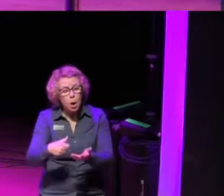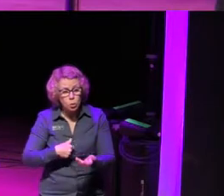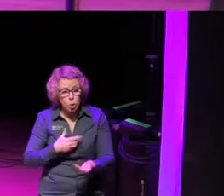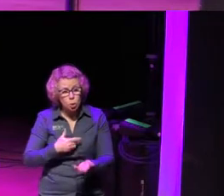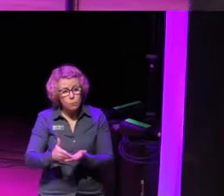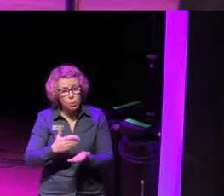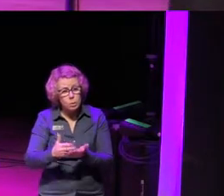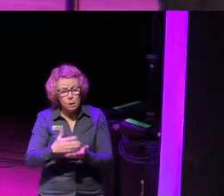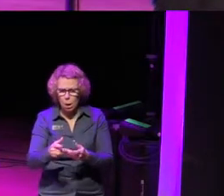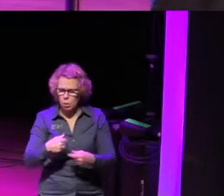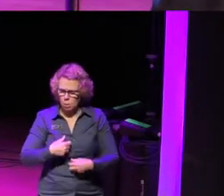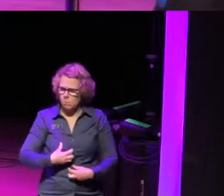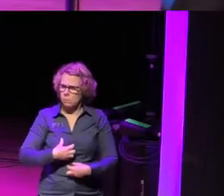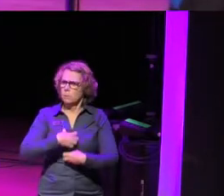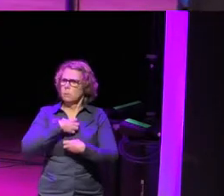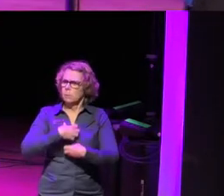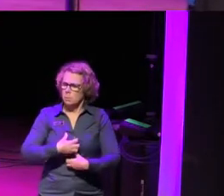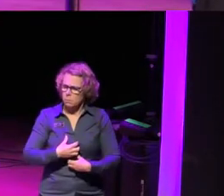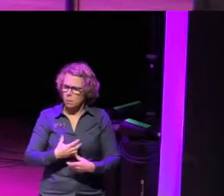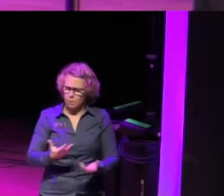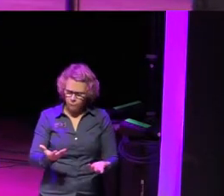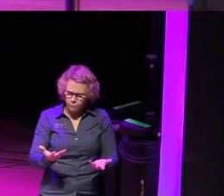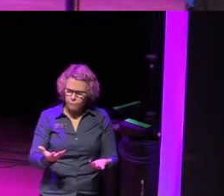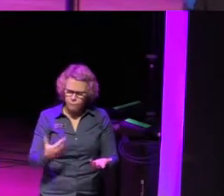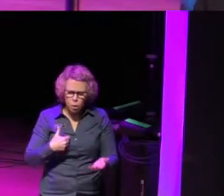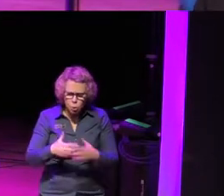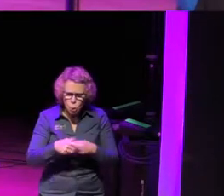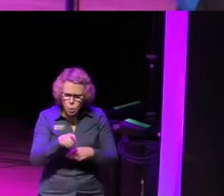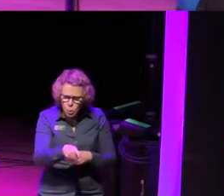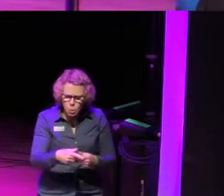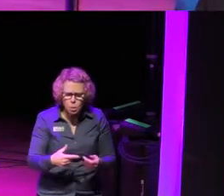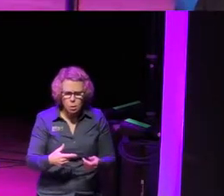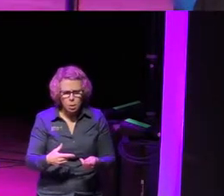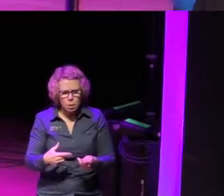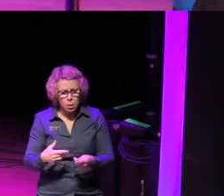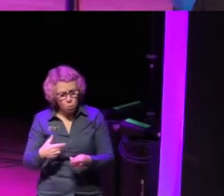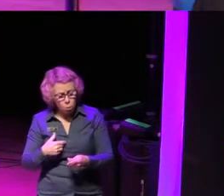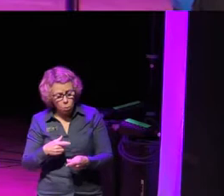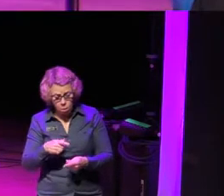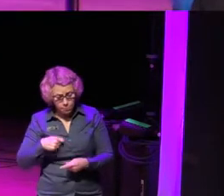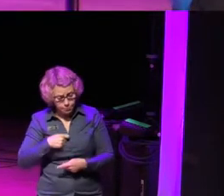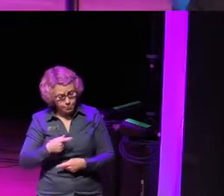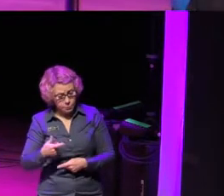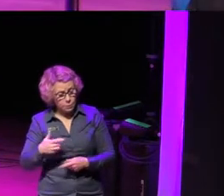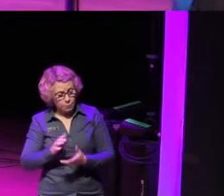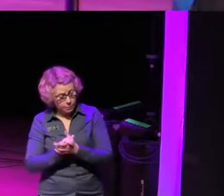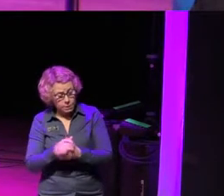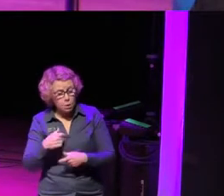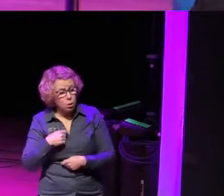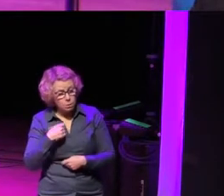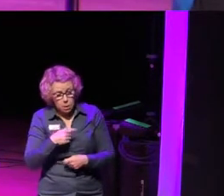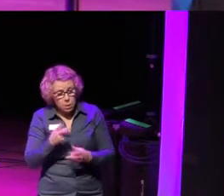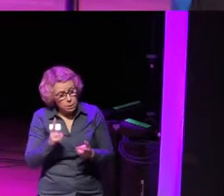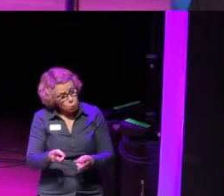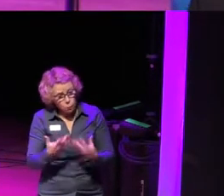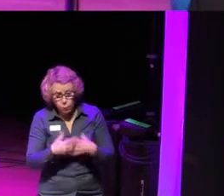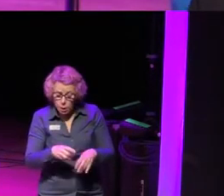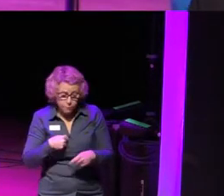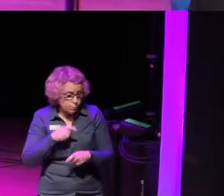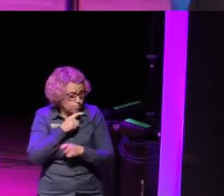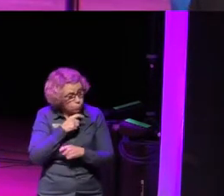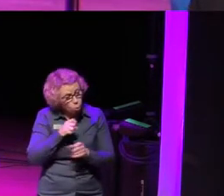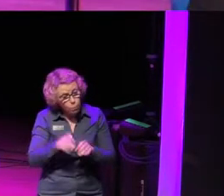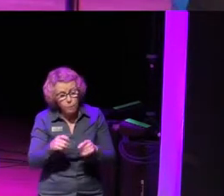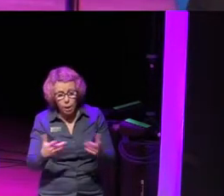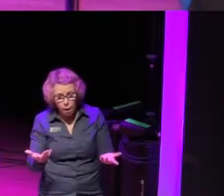was like totally in shock. And I said, what did you do? And she said, this is how it works. There's nothing we can do about it. So